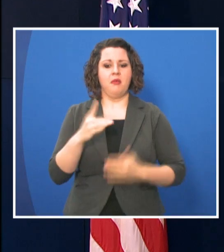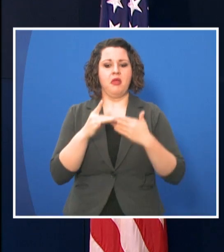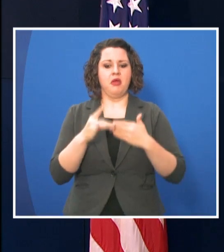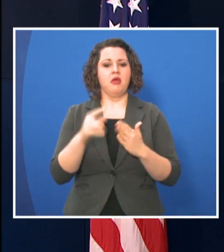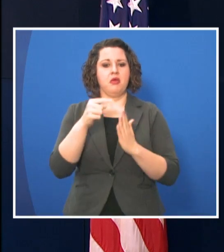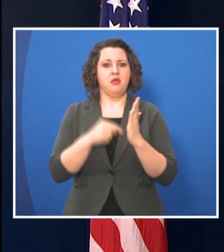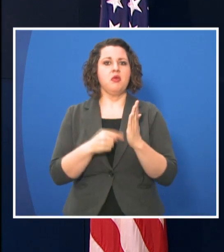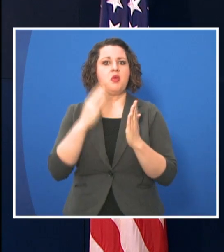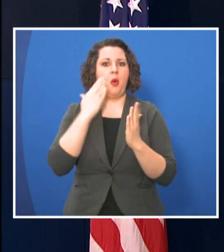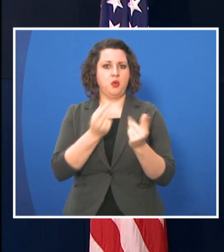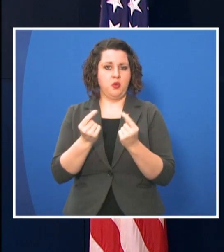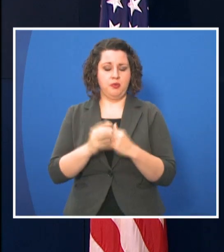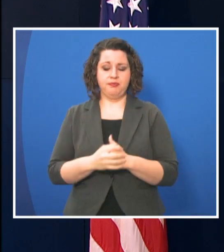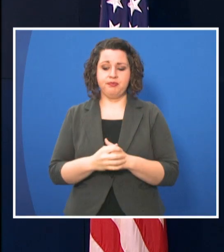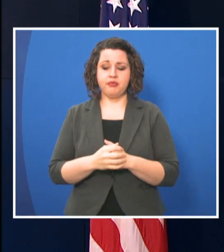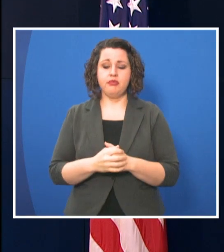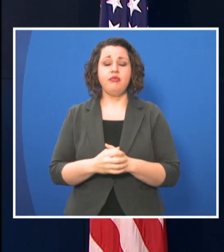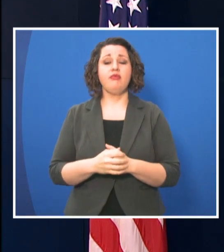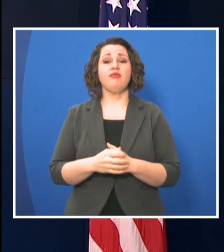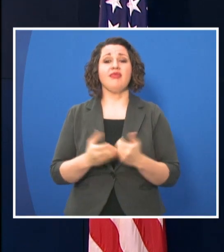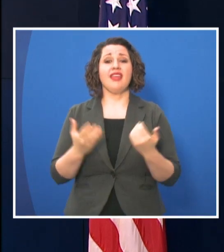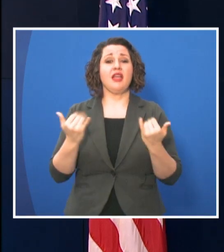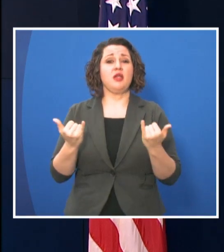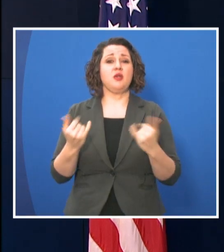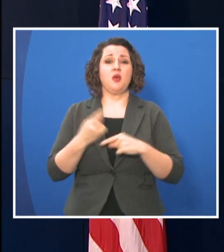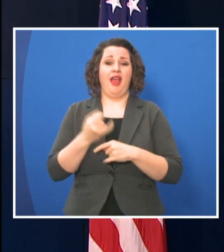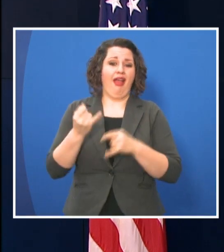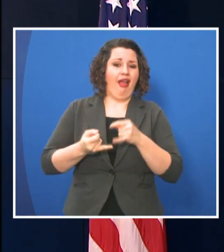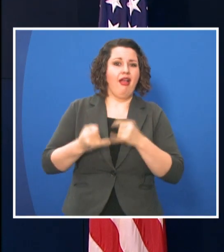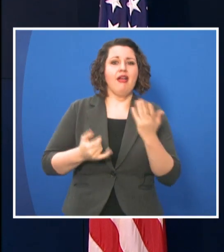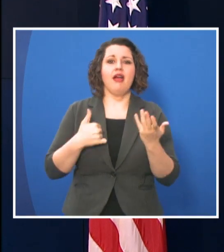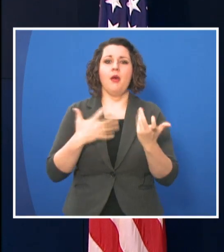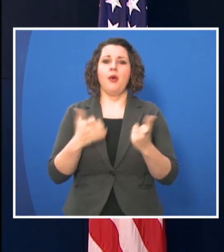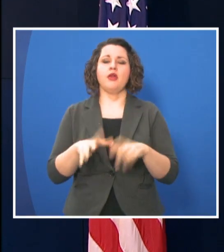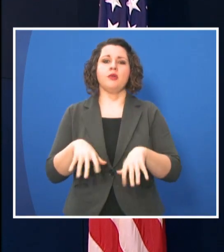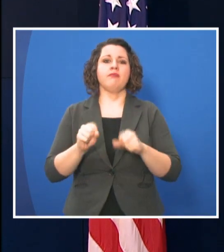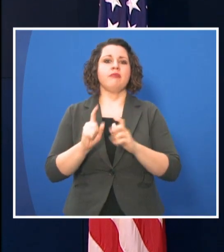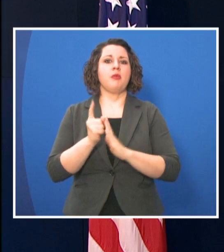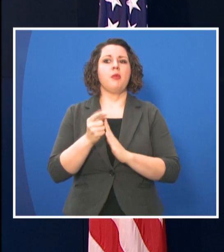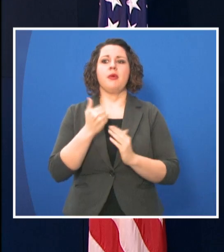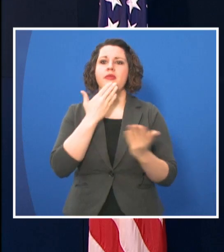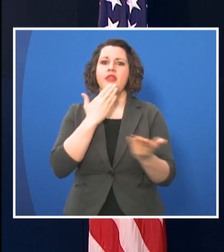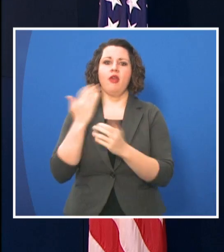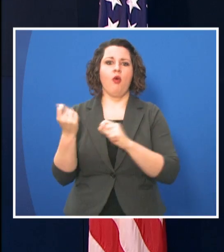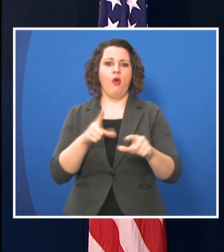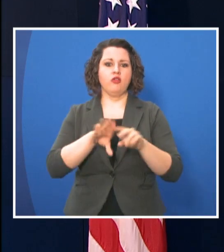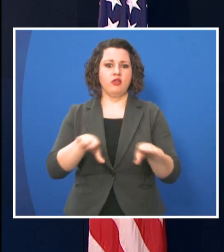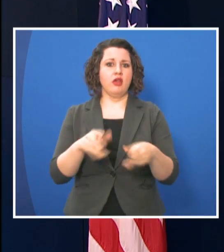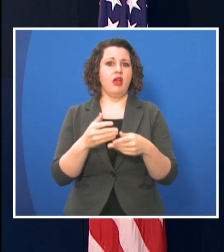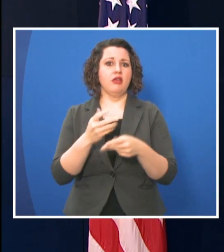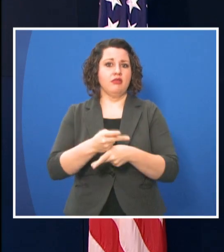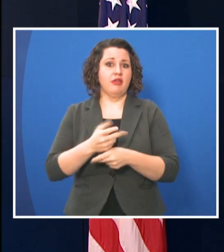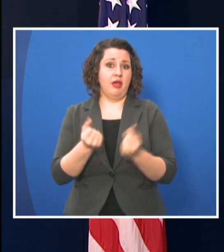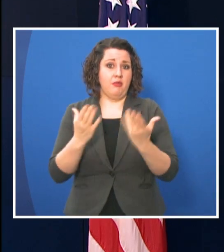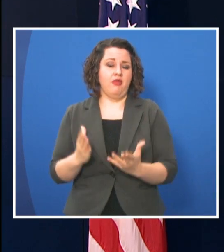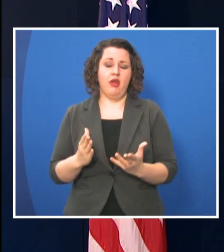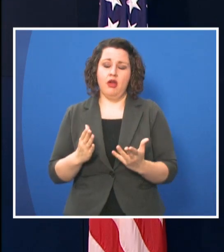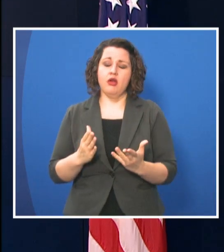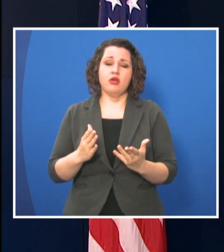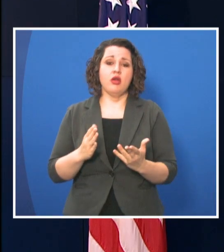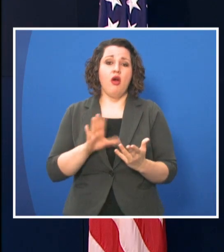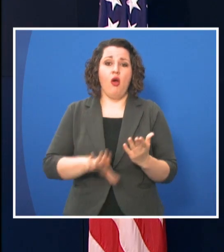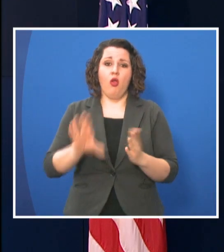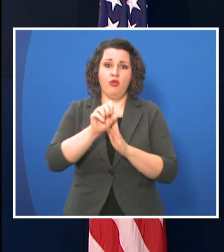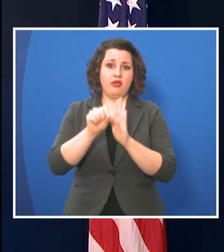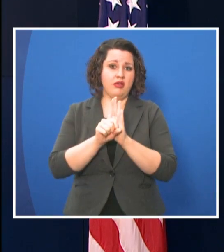work. In closing today, I too want to take a moment to thank all of the child care providers across Iowa. Child care is always